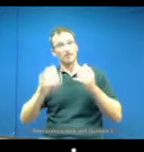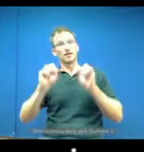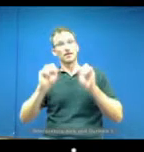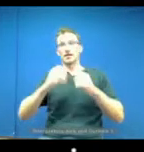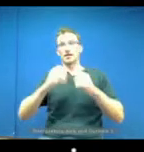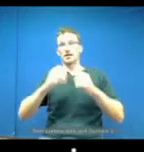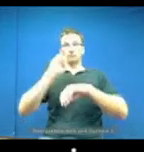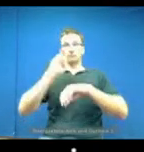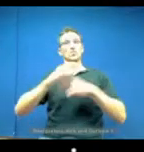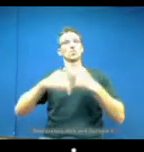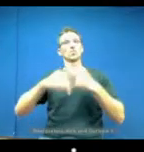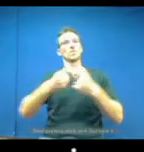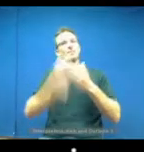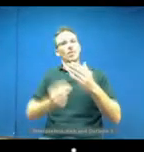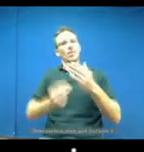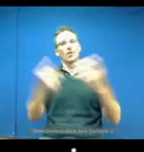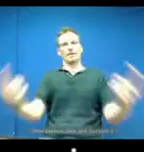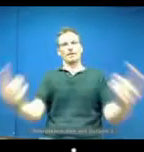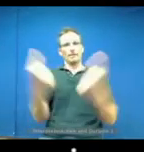at a court hearing.